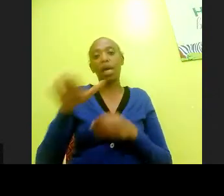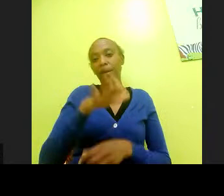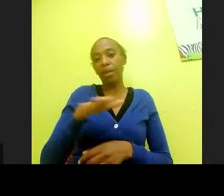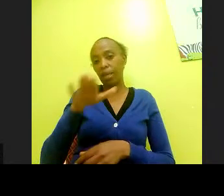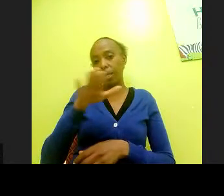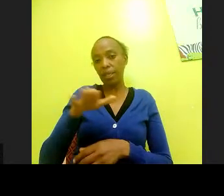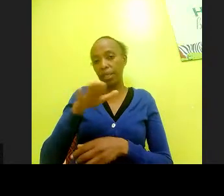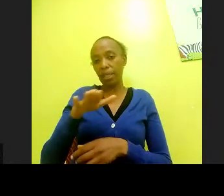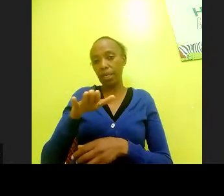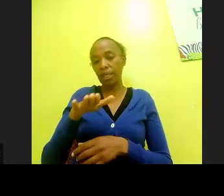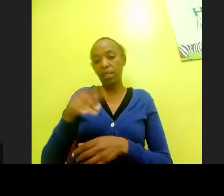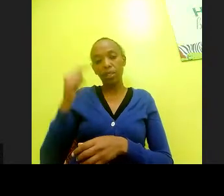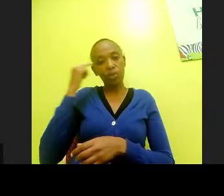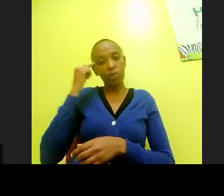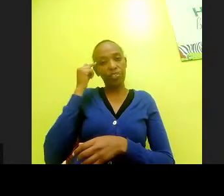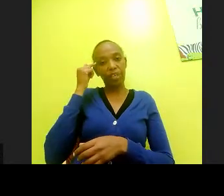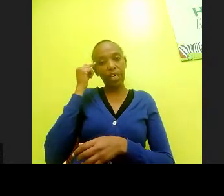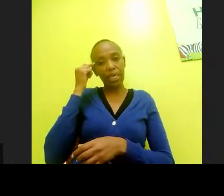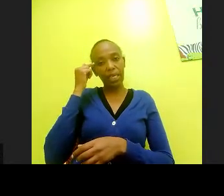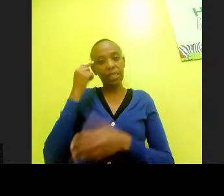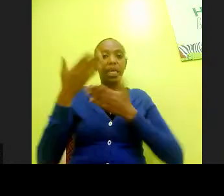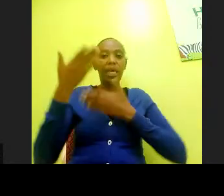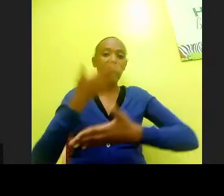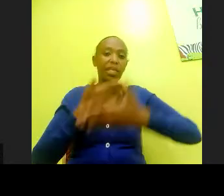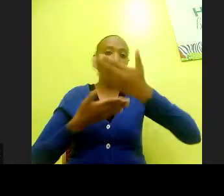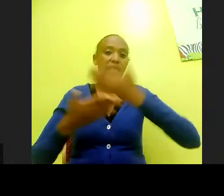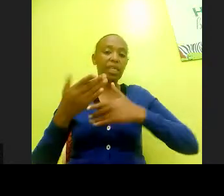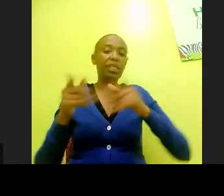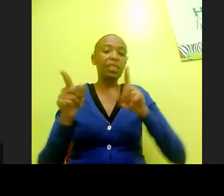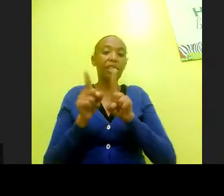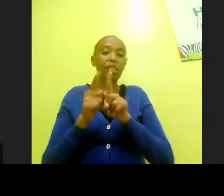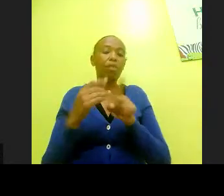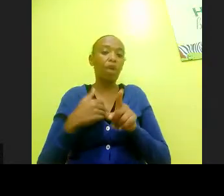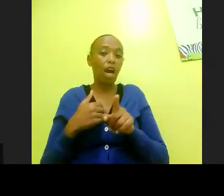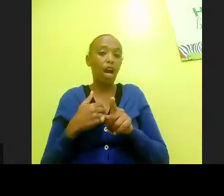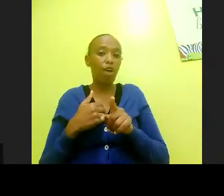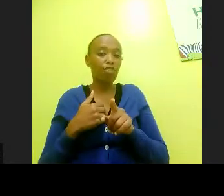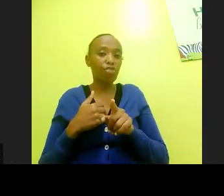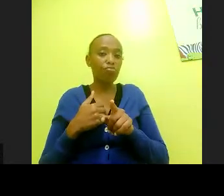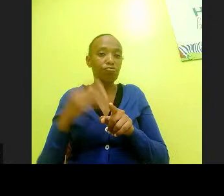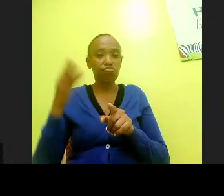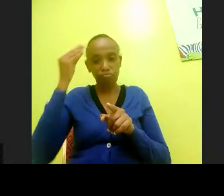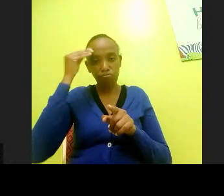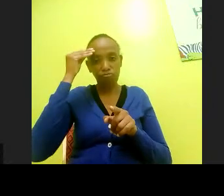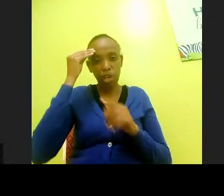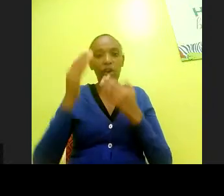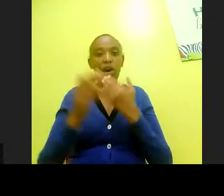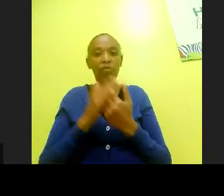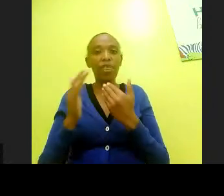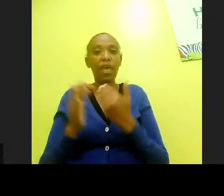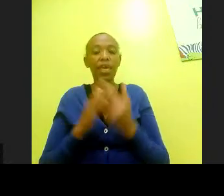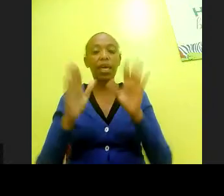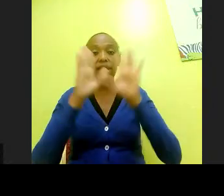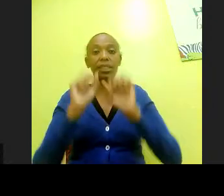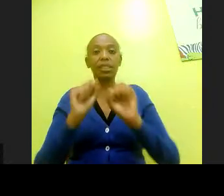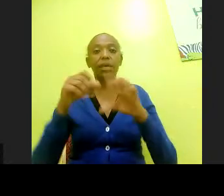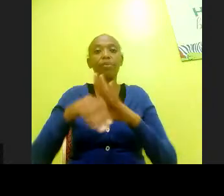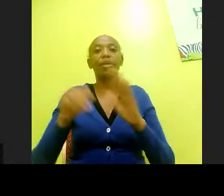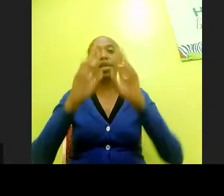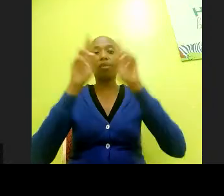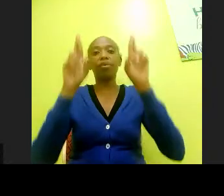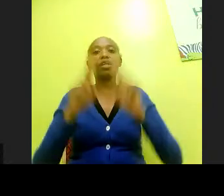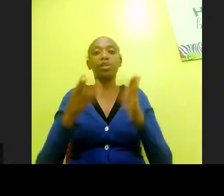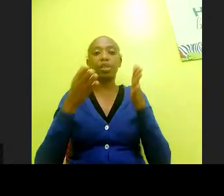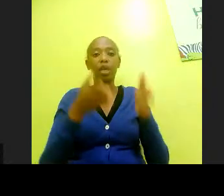to reflect, engage, and take stock of the care system in the region.